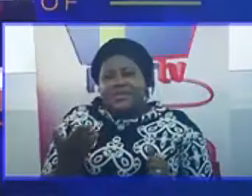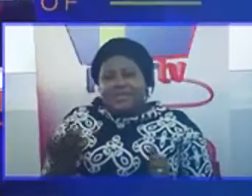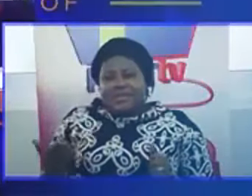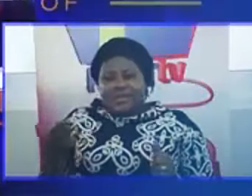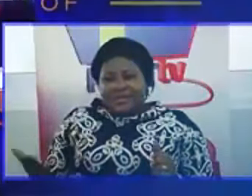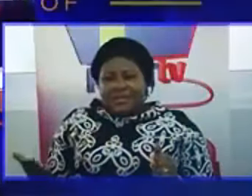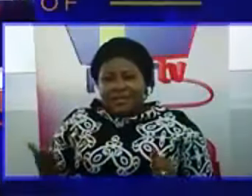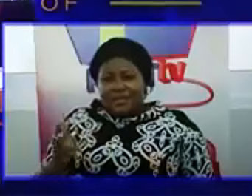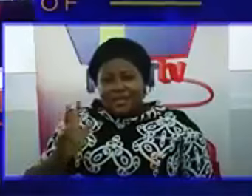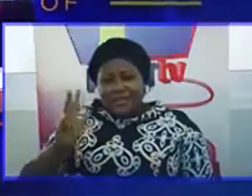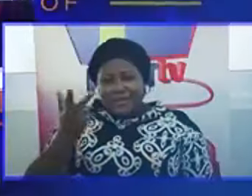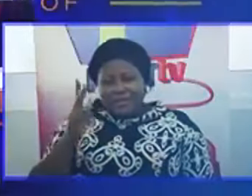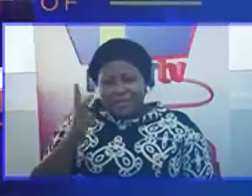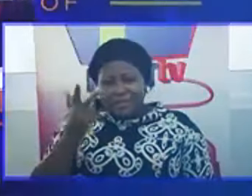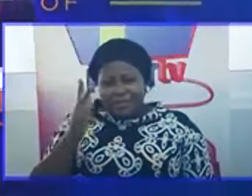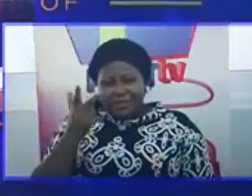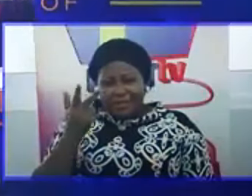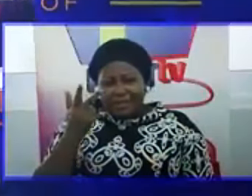Number three,